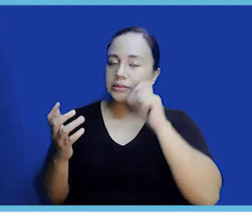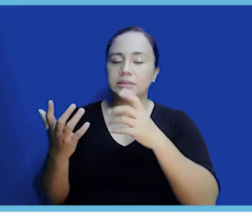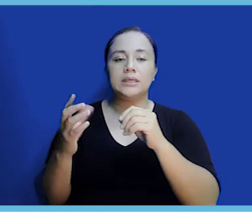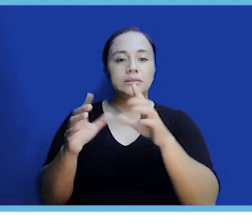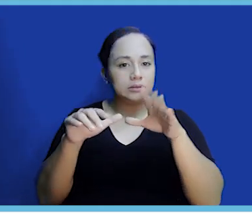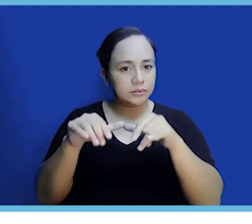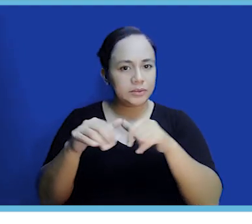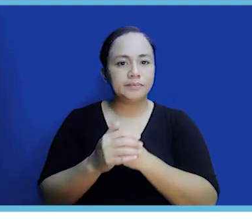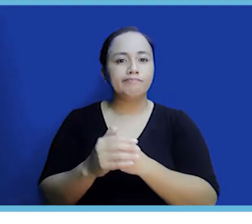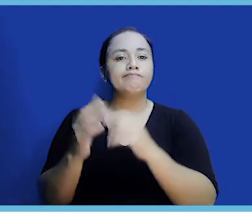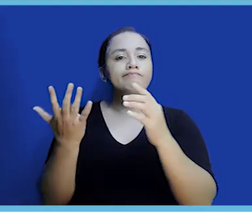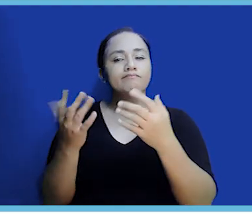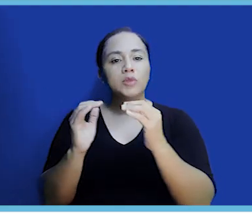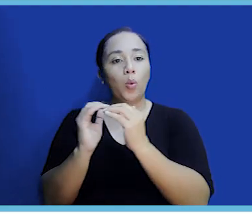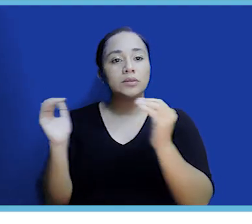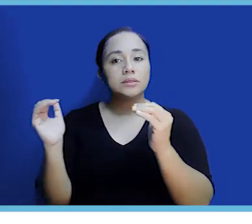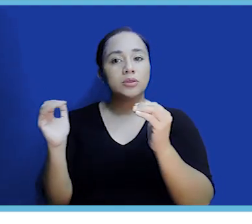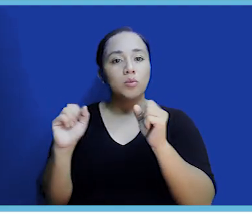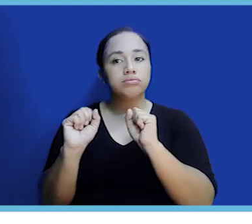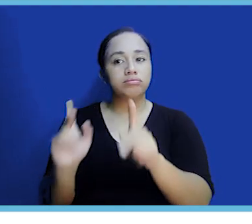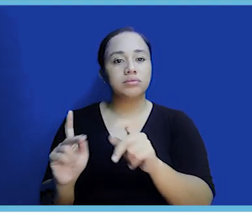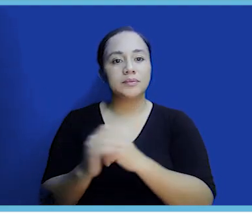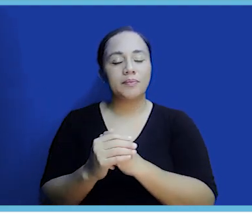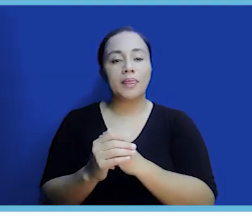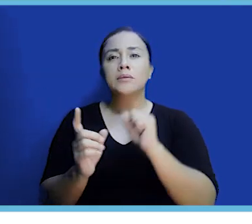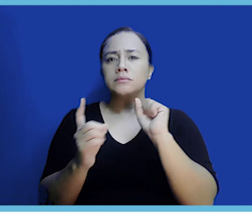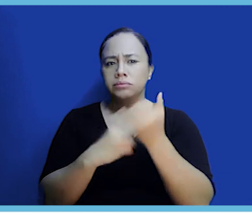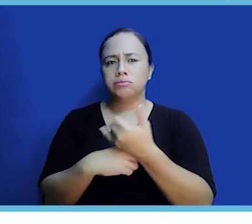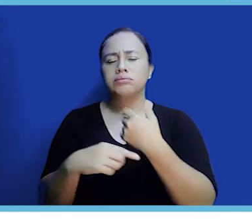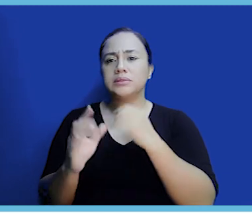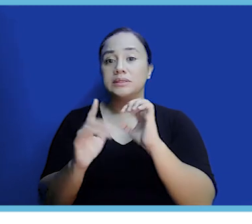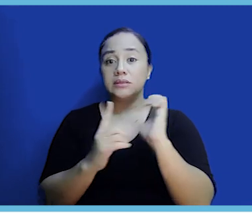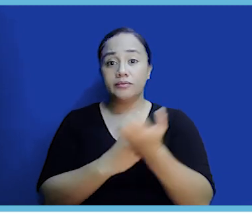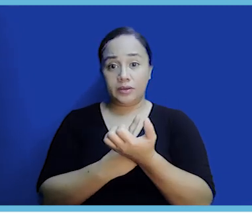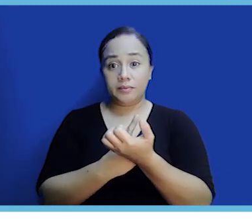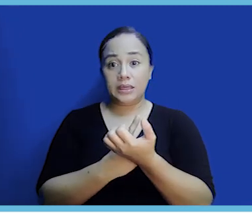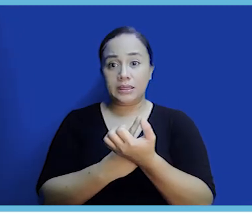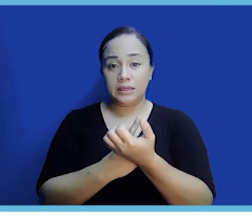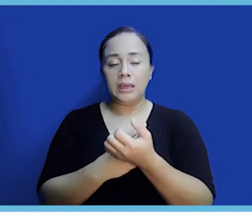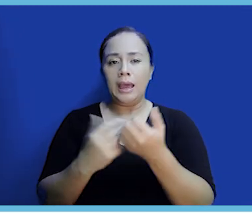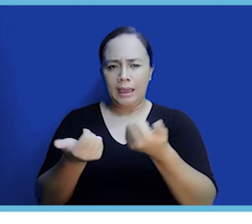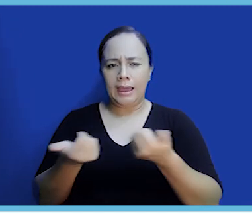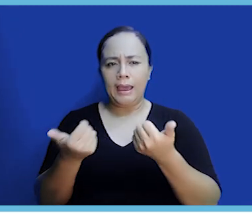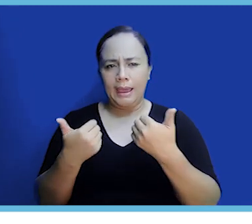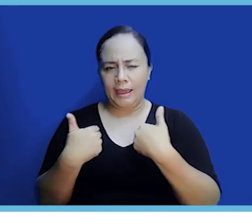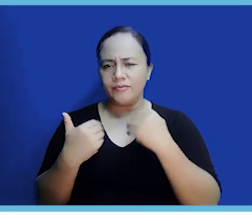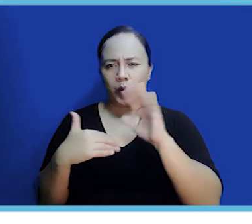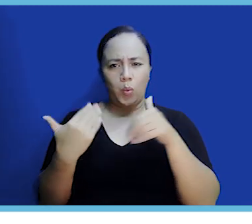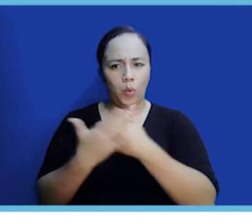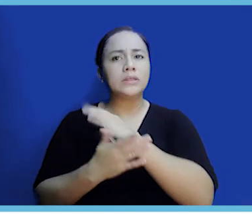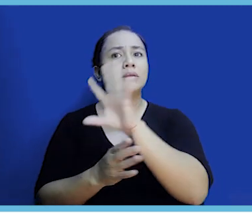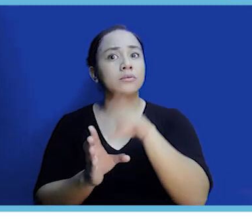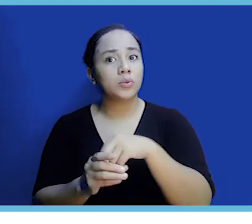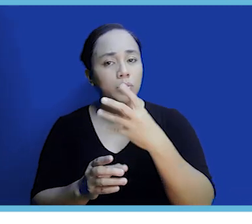disability. E. Equality of opportunity. Society and the environment are made